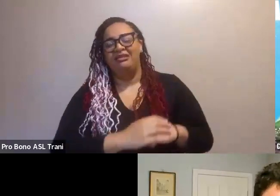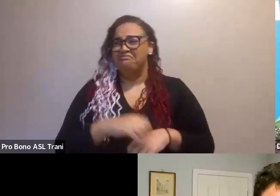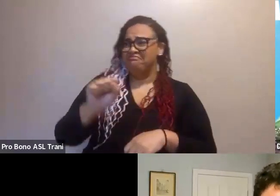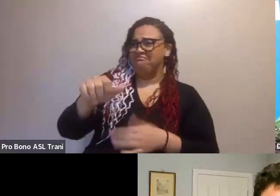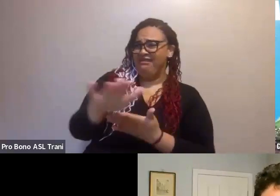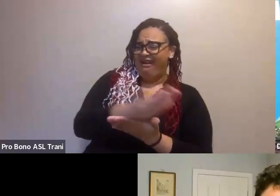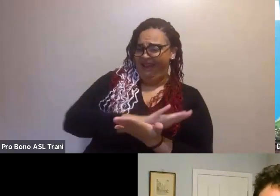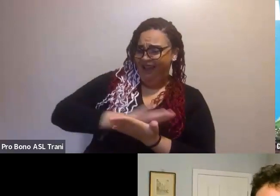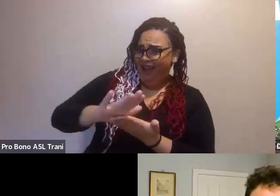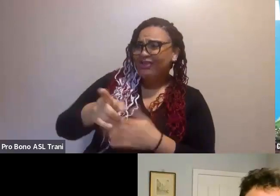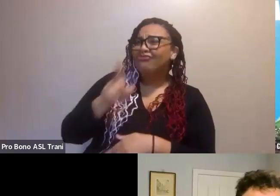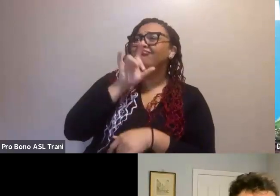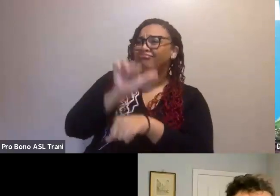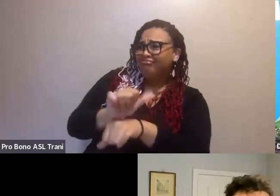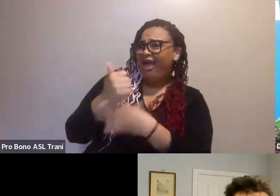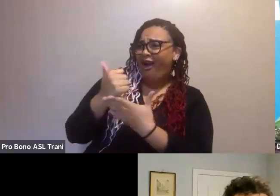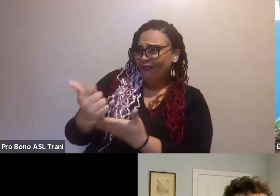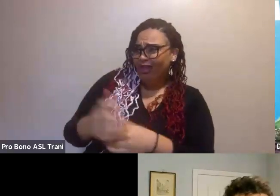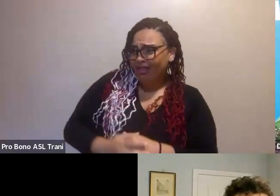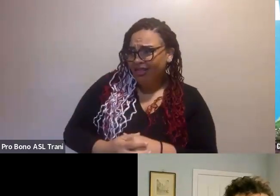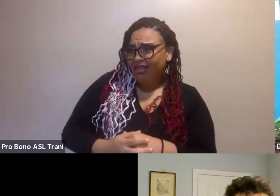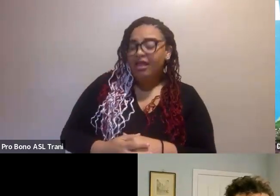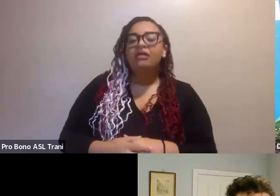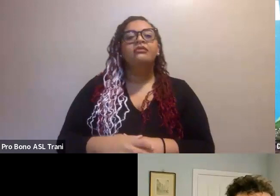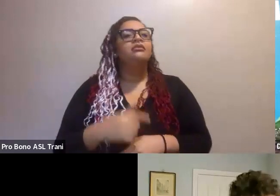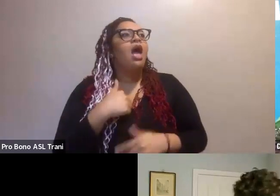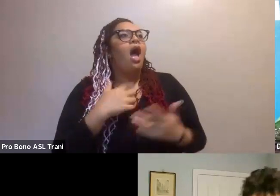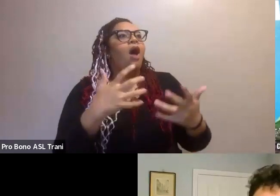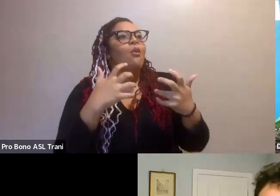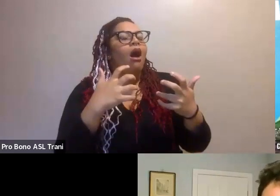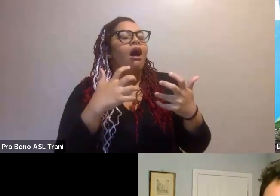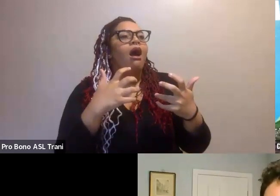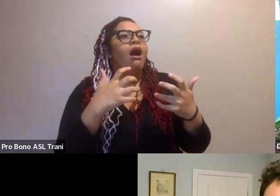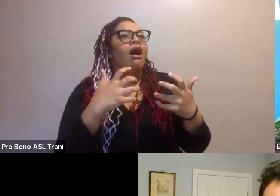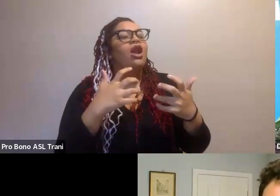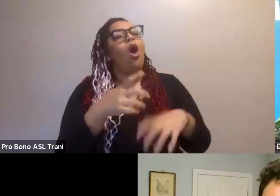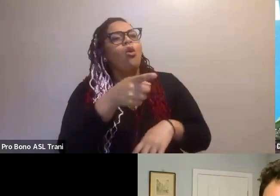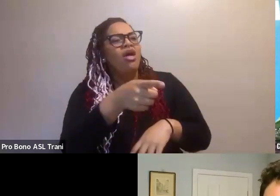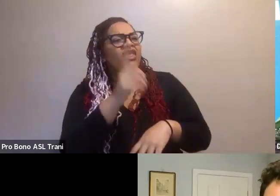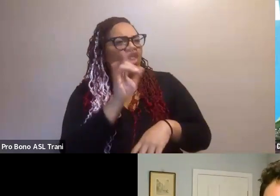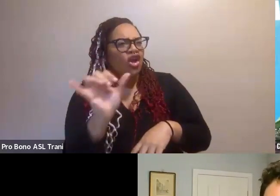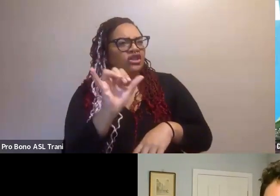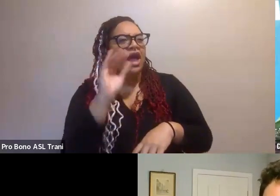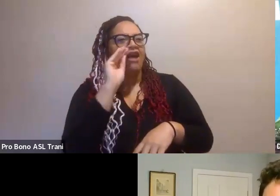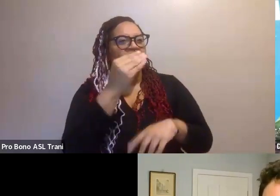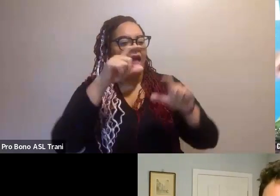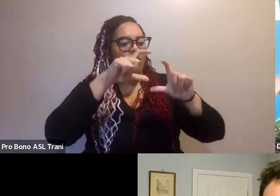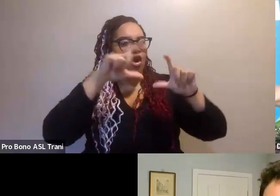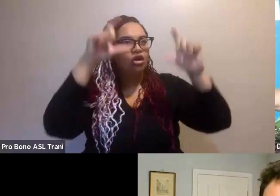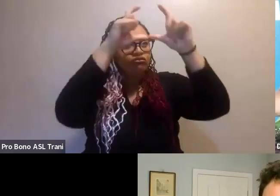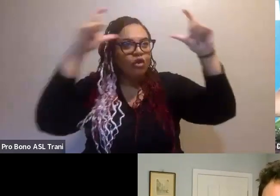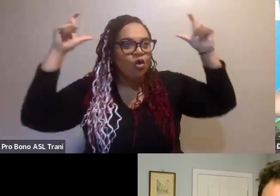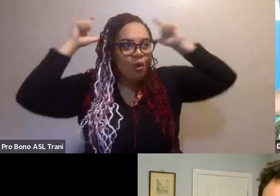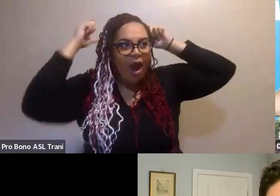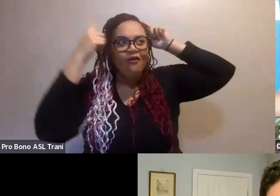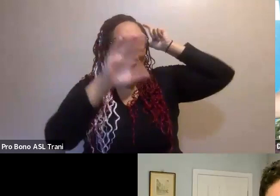did come through. So I'm just like a flower crown for your rosé. Yeah, I know. I think I'm gonna I